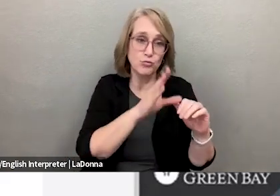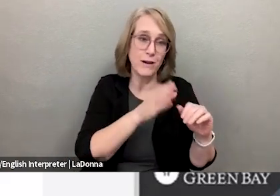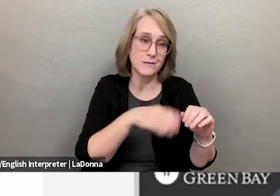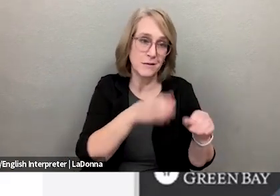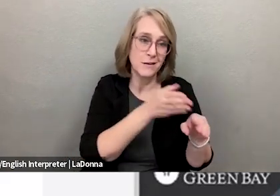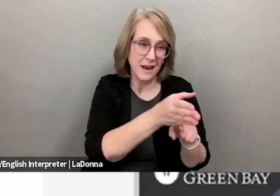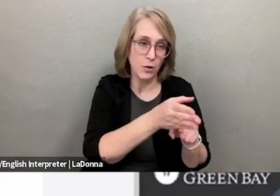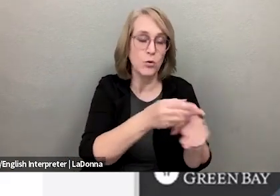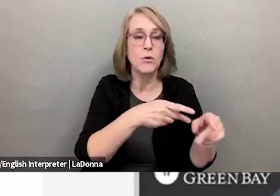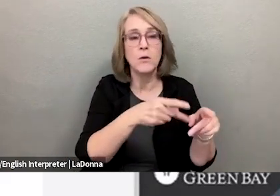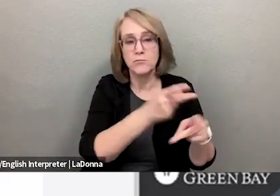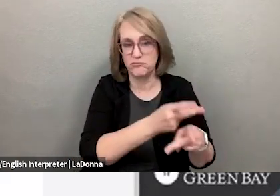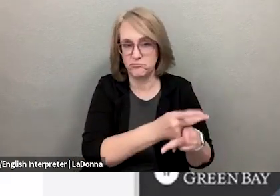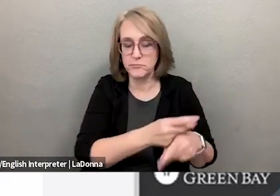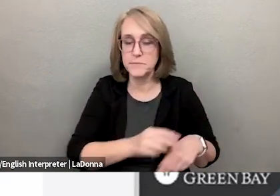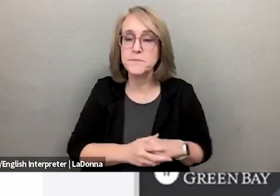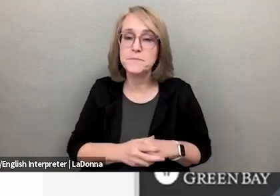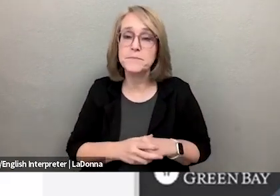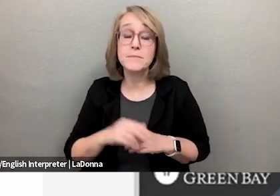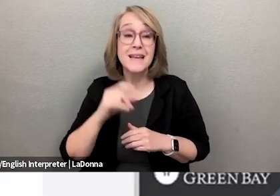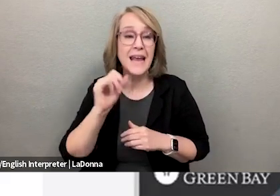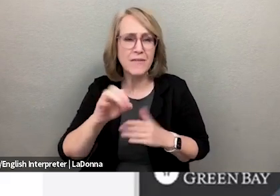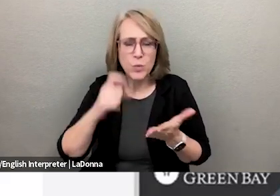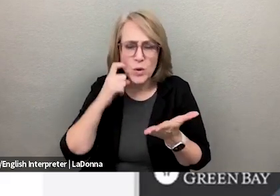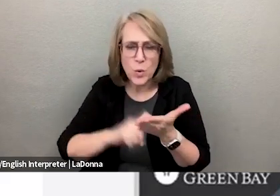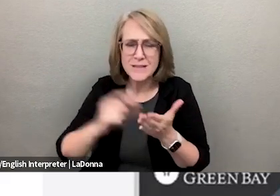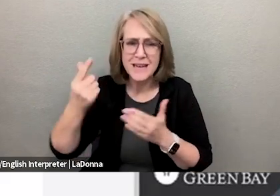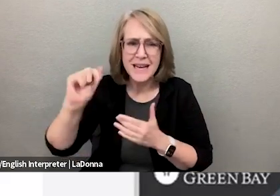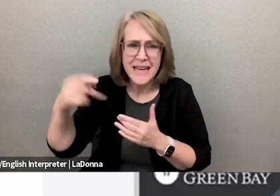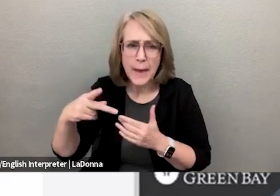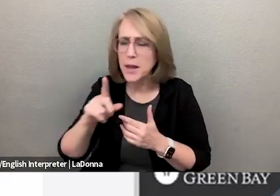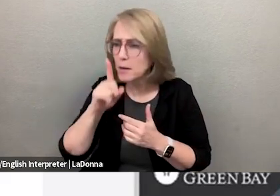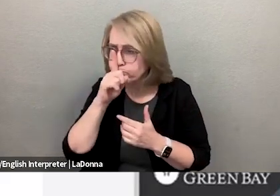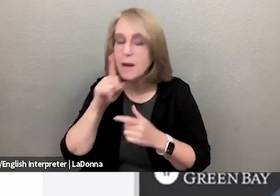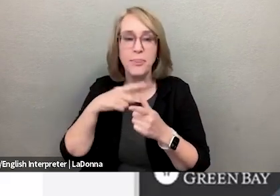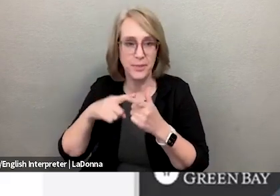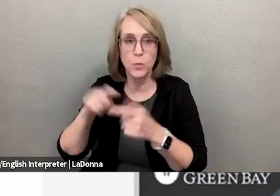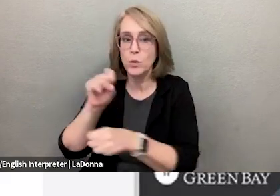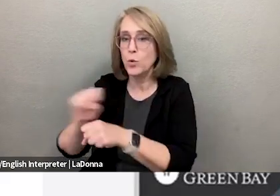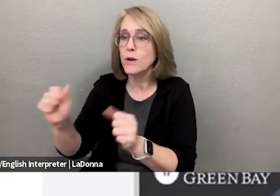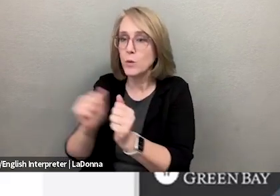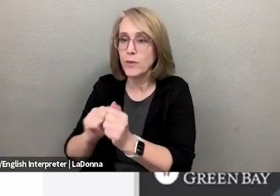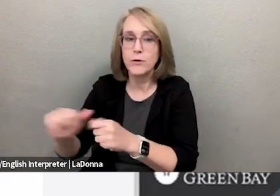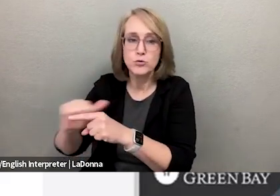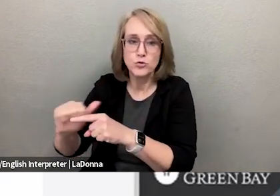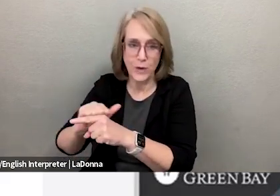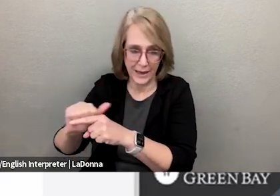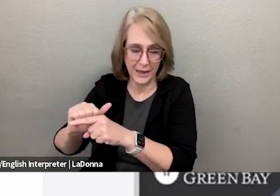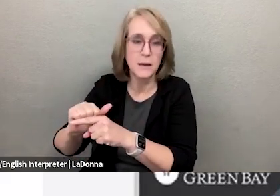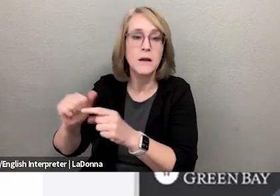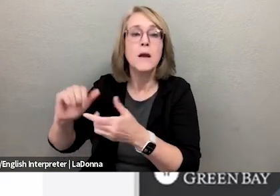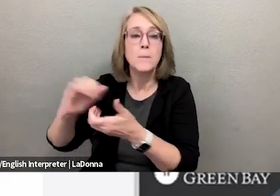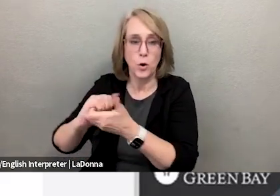then if we identify like gaps that are not available, then we're working with our training partner, University of